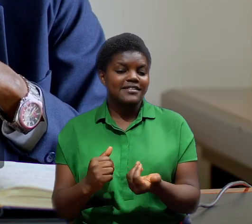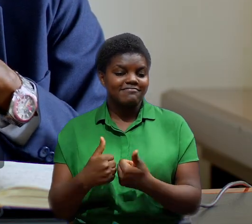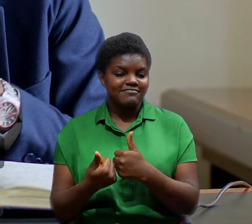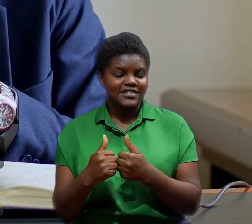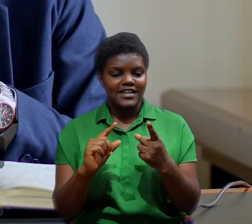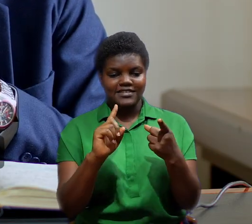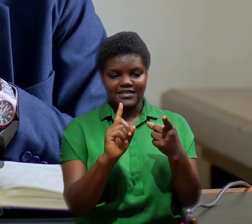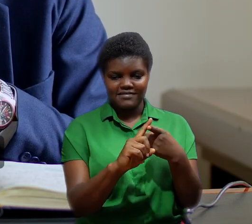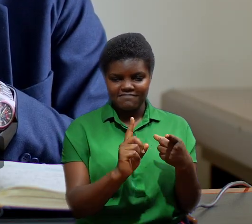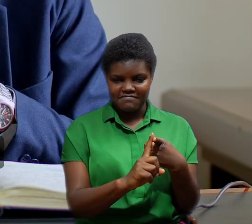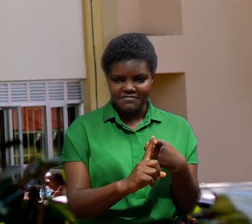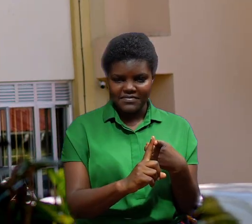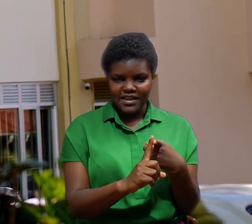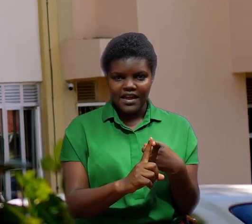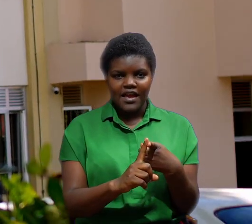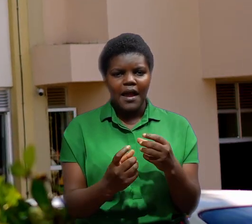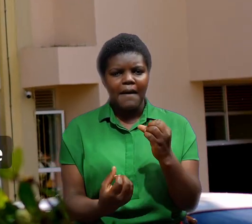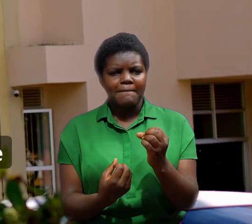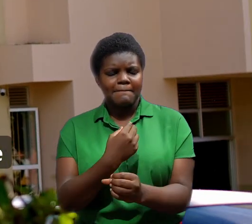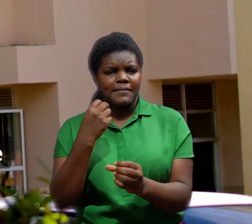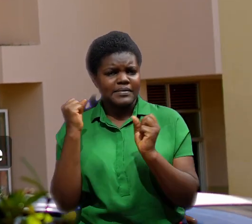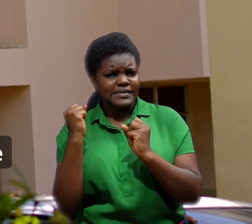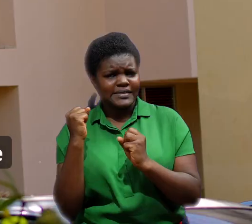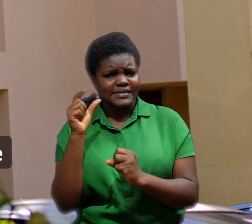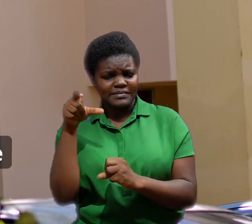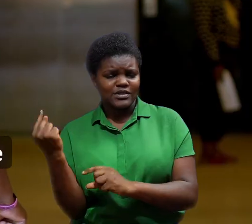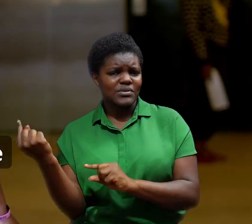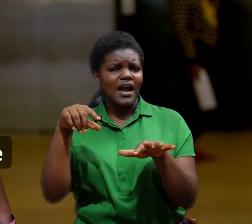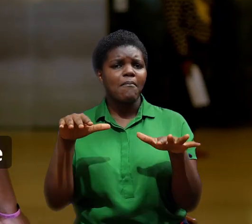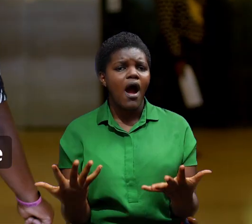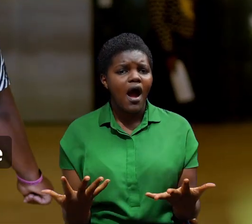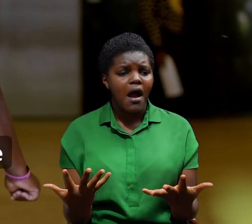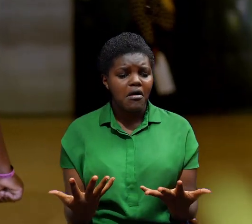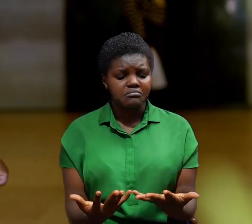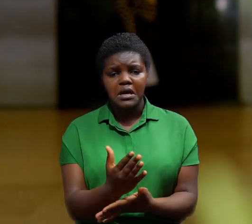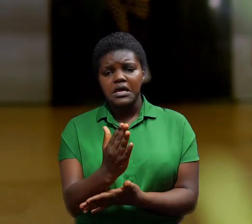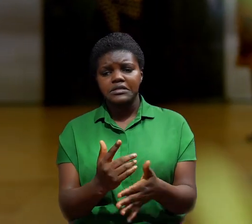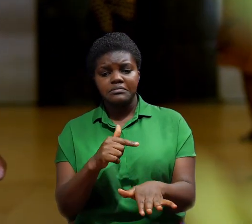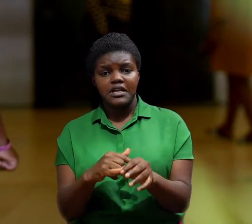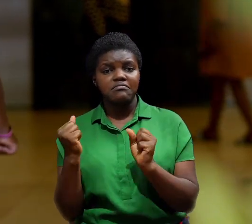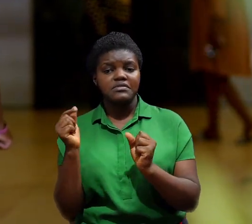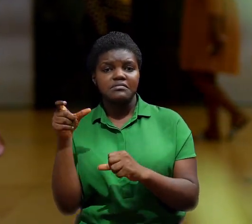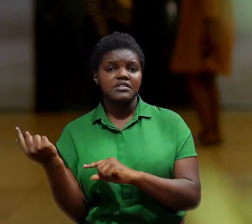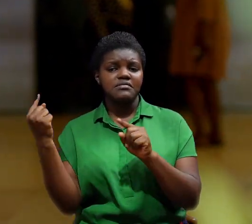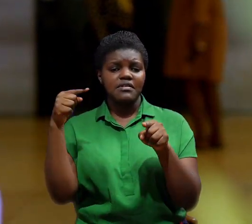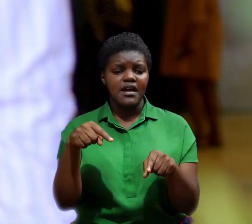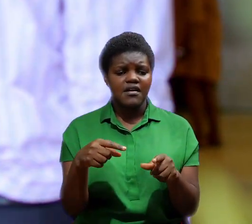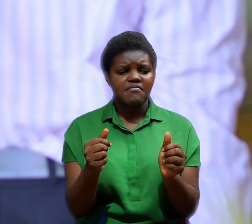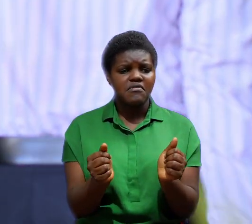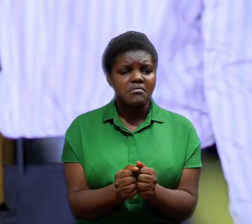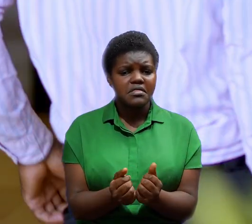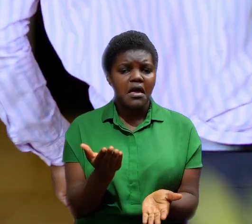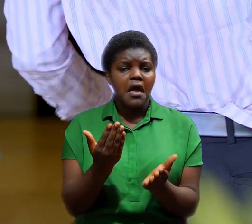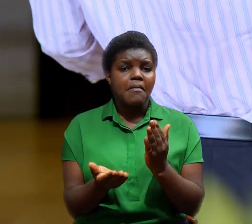in which these patients come in. Patients sometimes come in with these long-standing eye